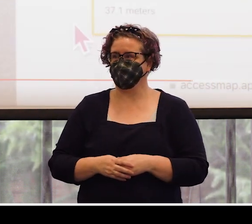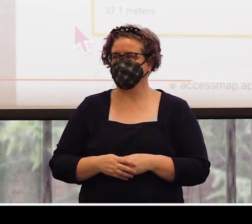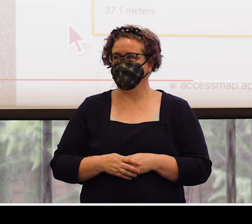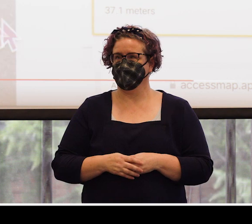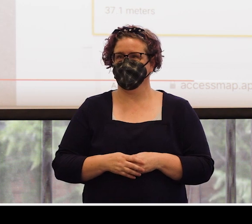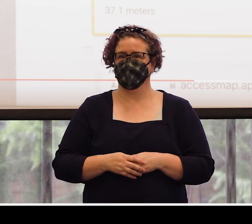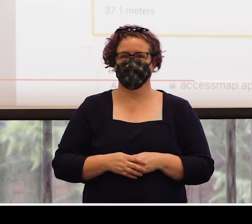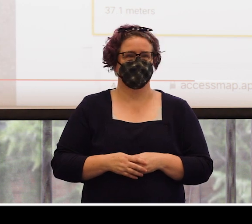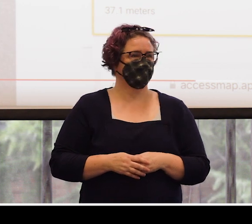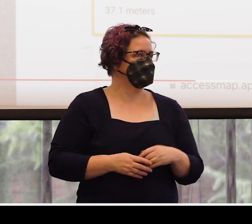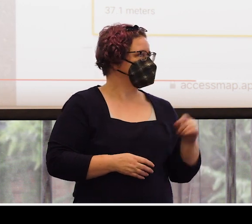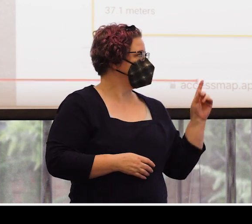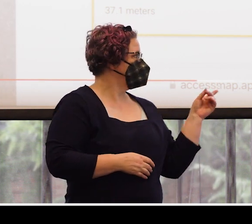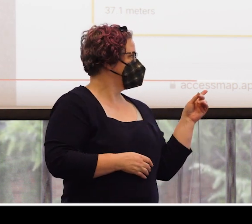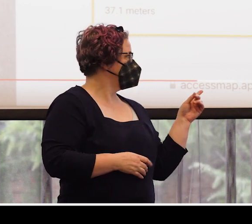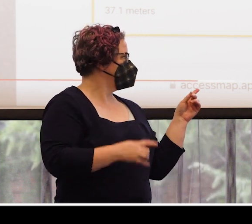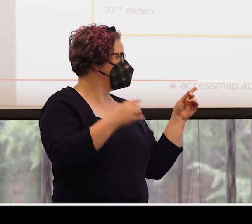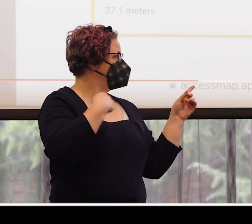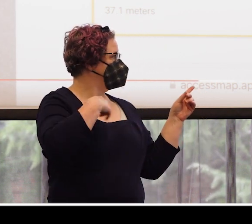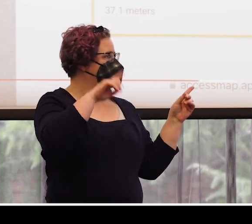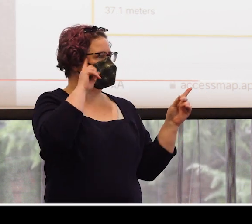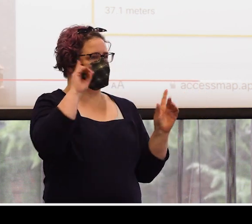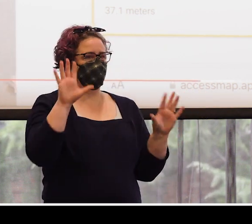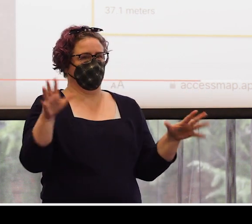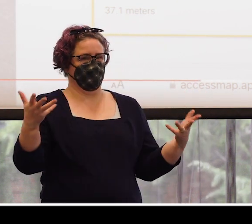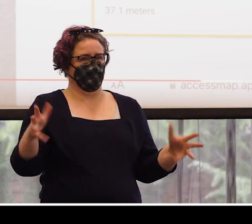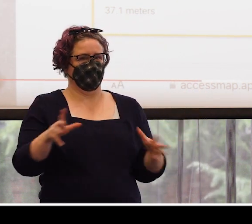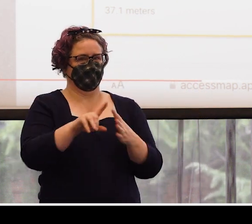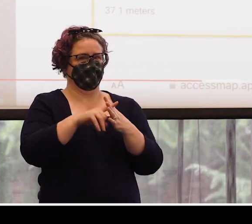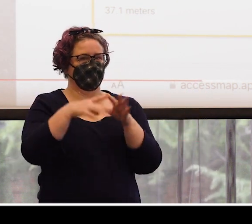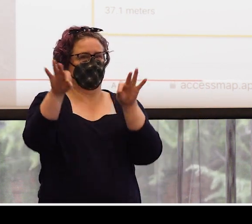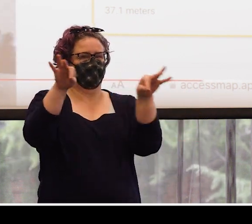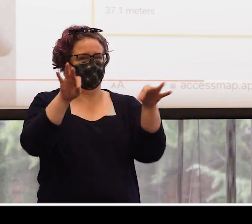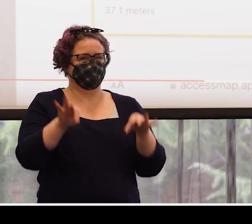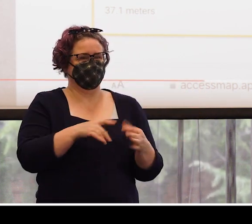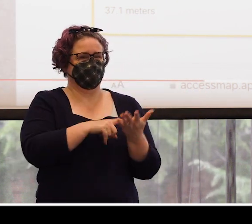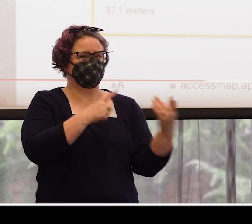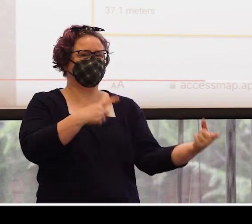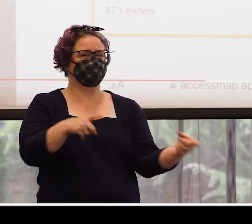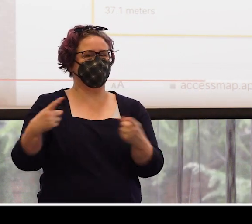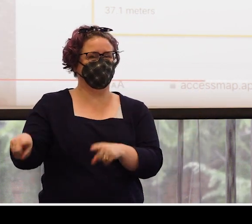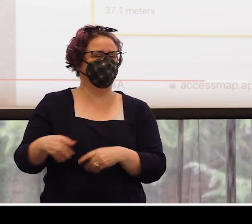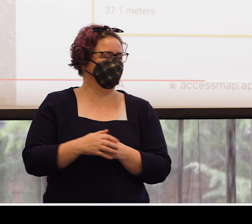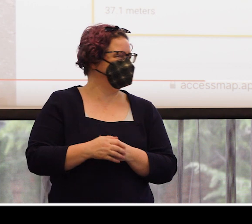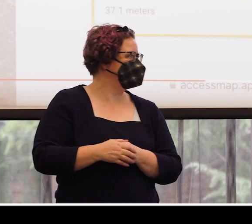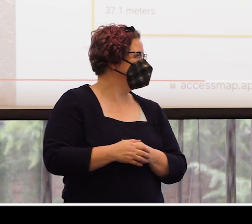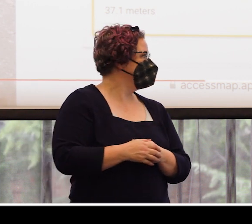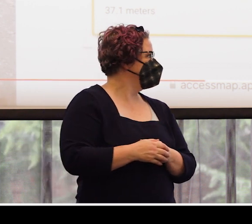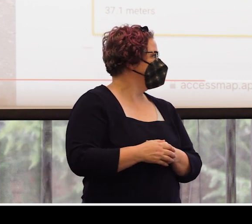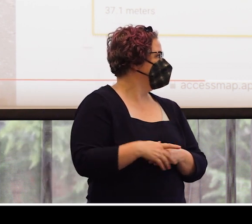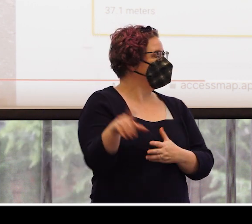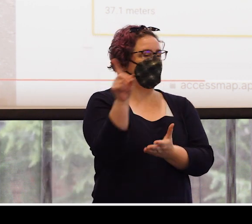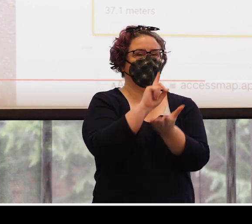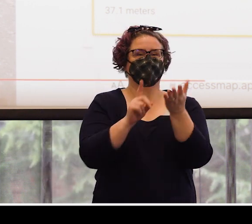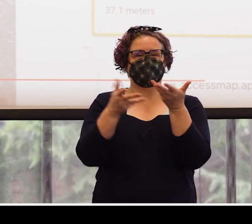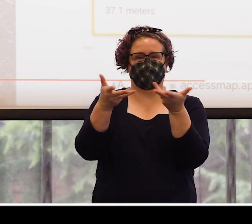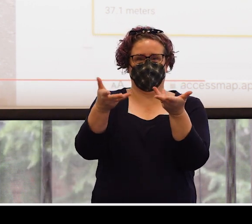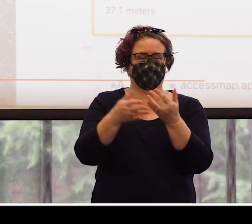All right. I think at this point we can have you start explaining what's actually happening there in terms of the design